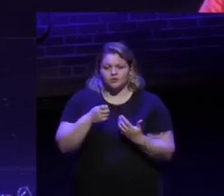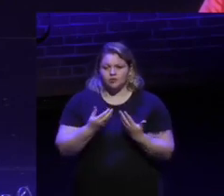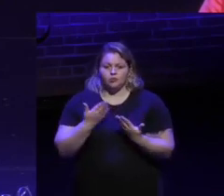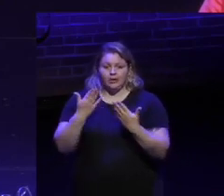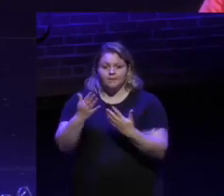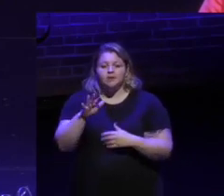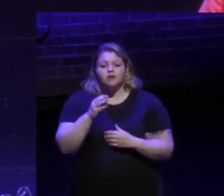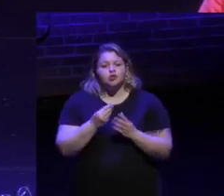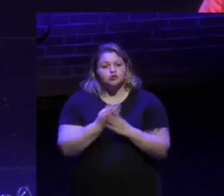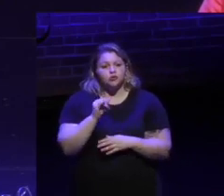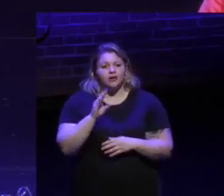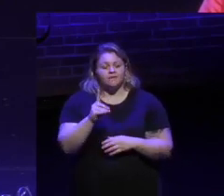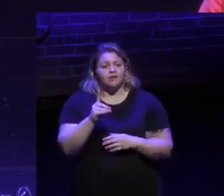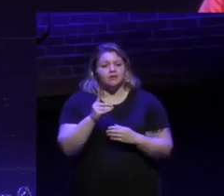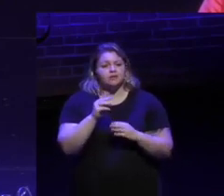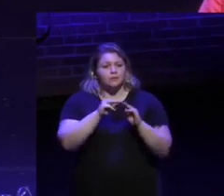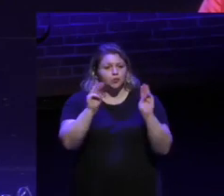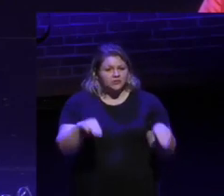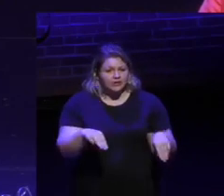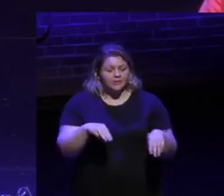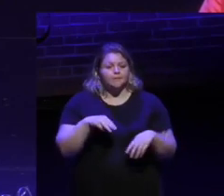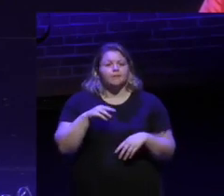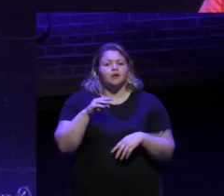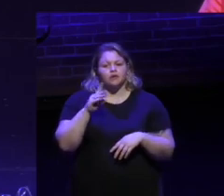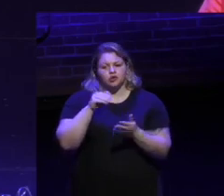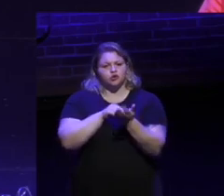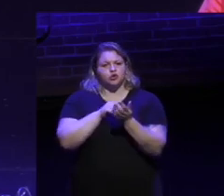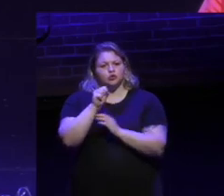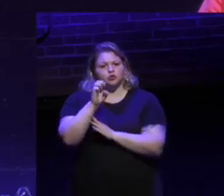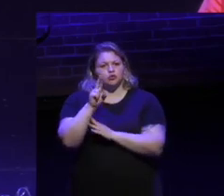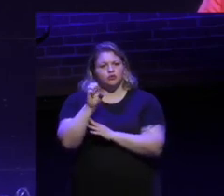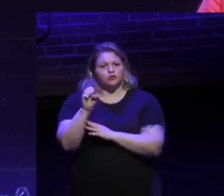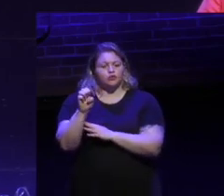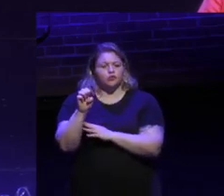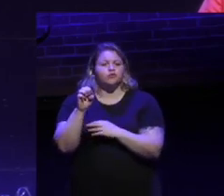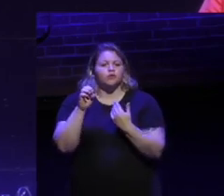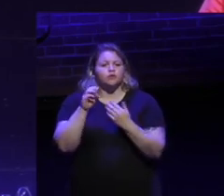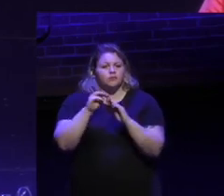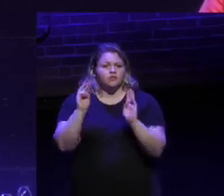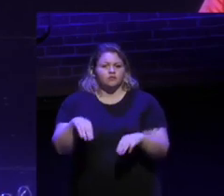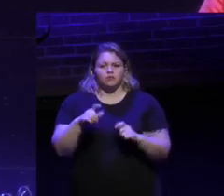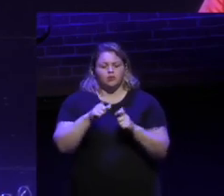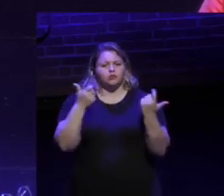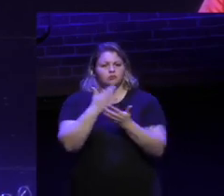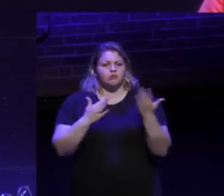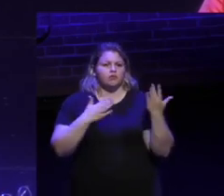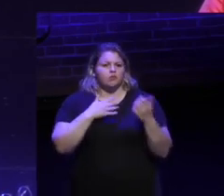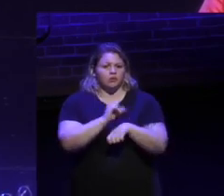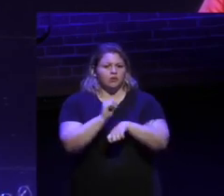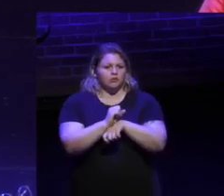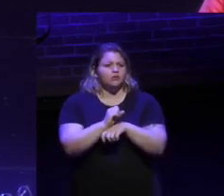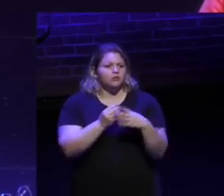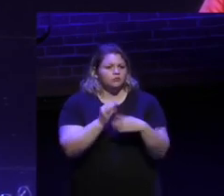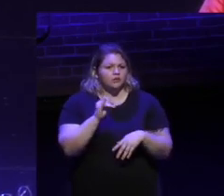Museums and the Dr. Seuss Museum has been a big part of the work we've done in Springfield. And every resident